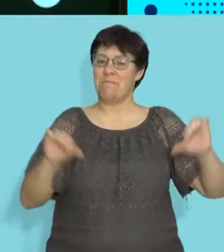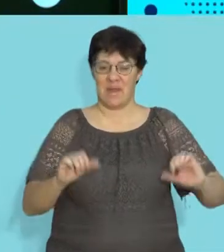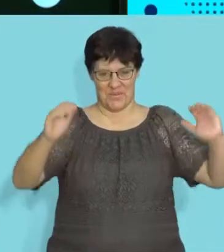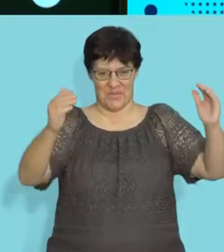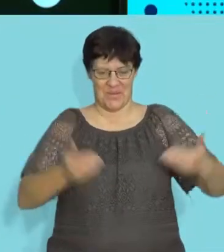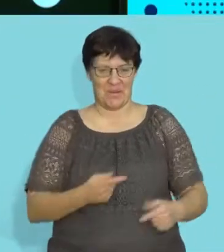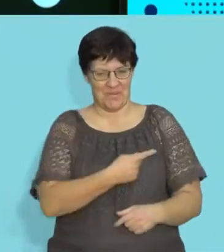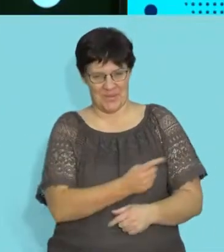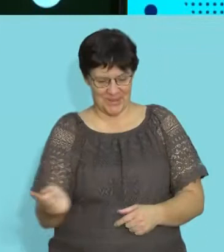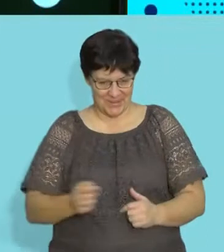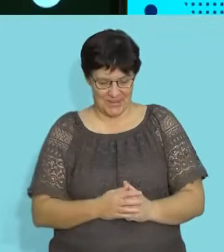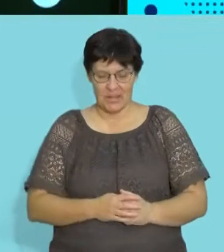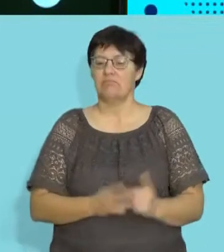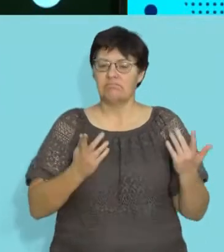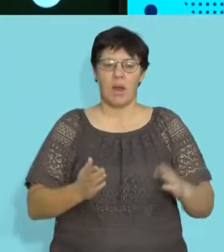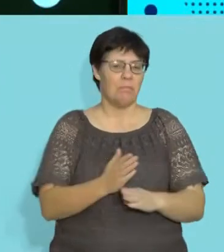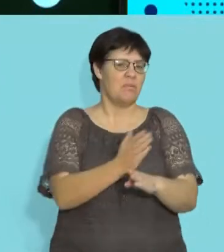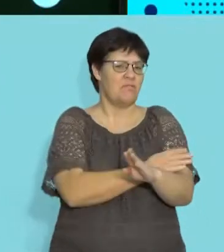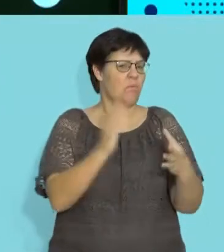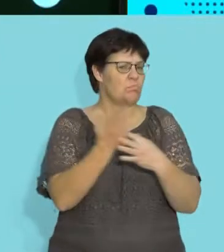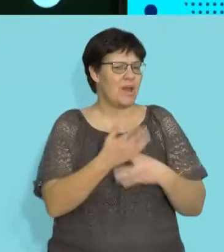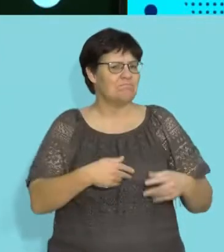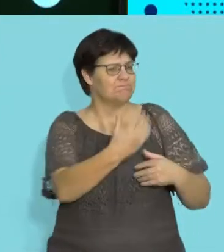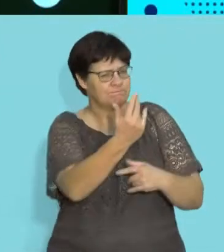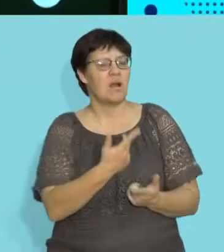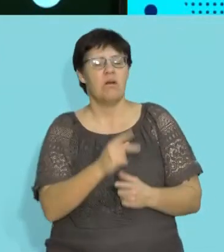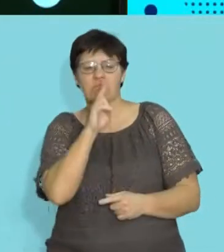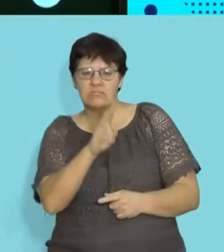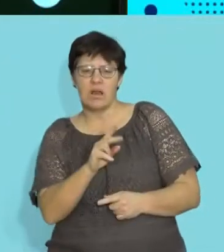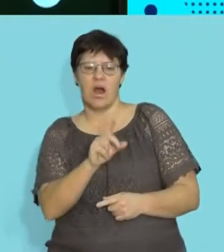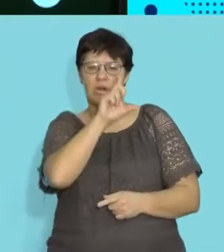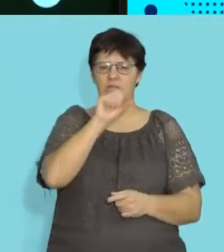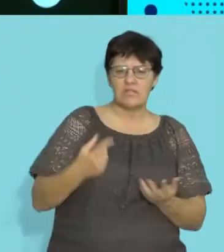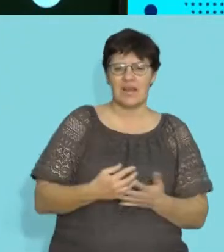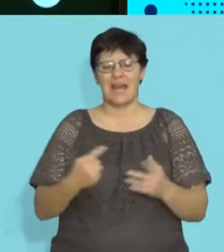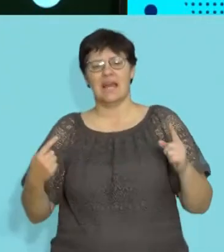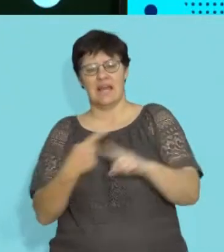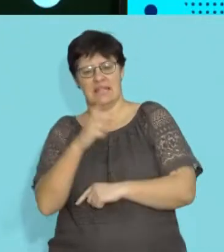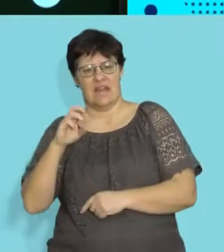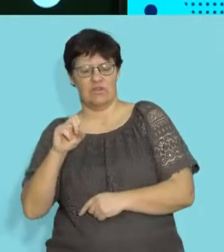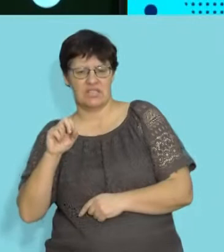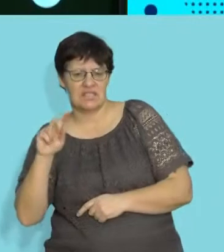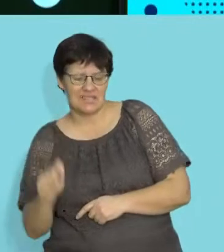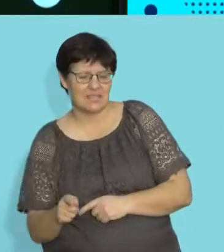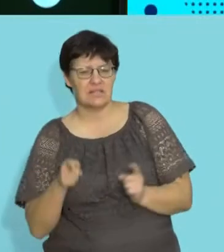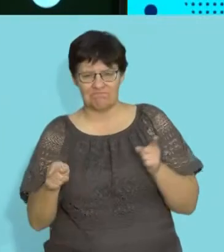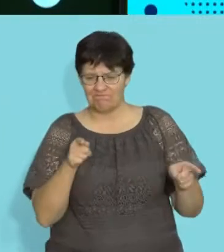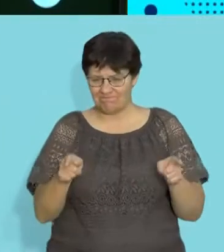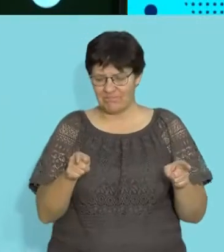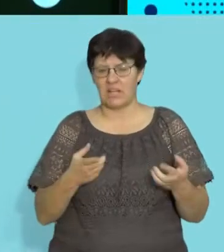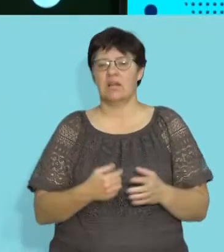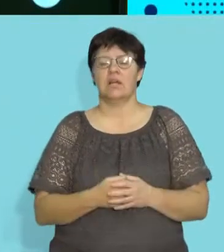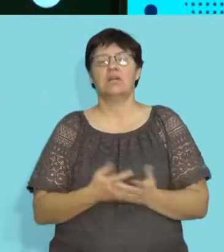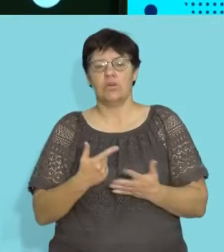Welcome back, everybody. Before the break, we spent some time defining convergent series, divergent series, and how I can